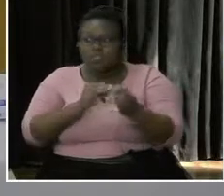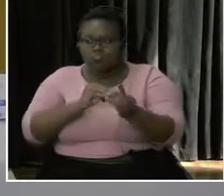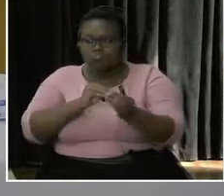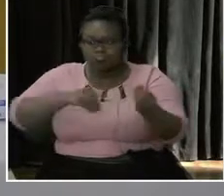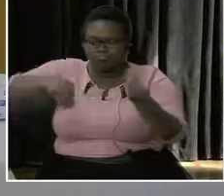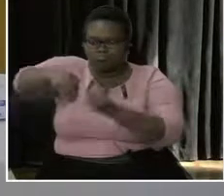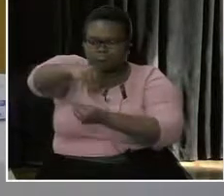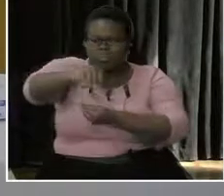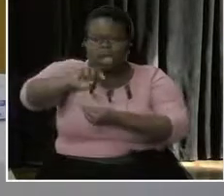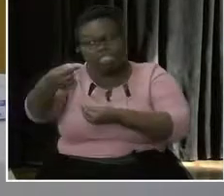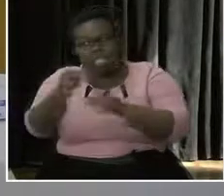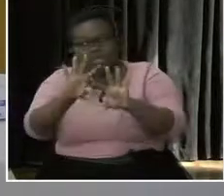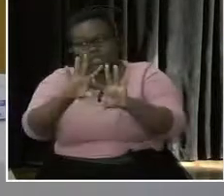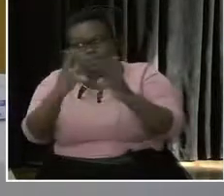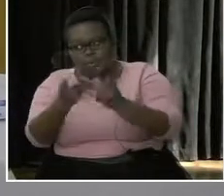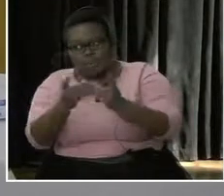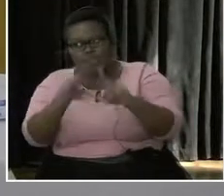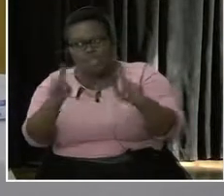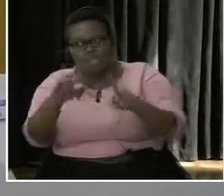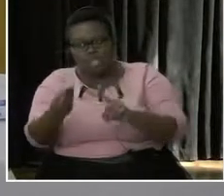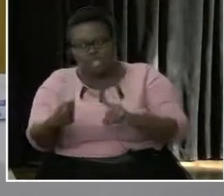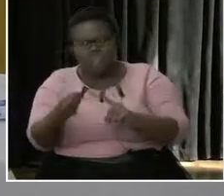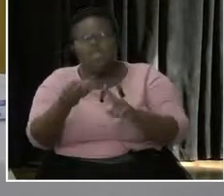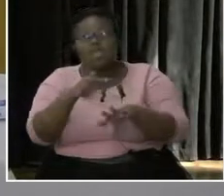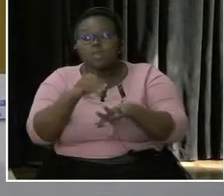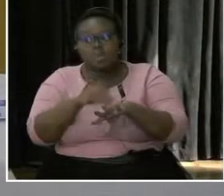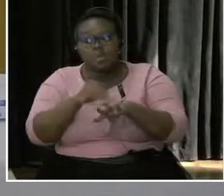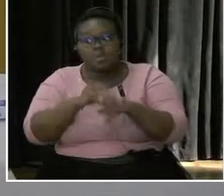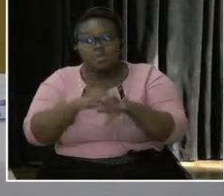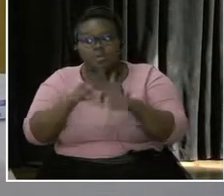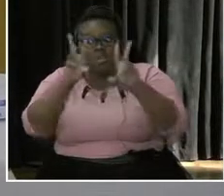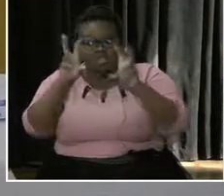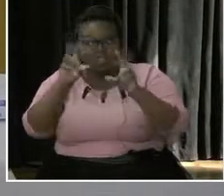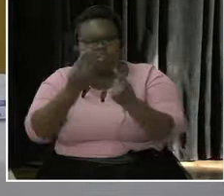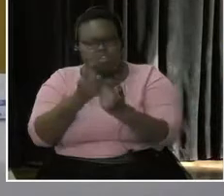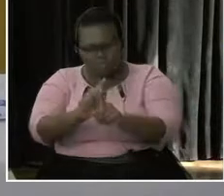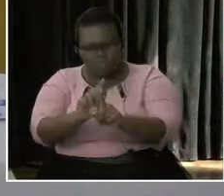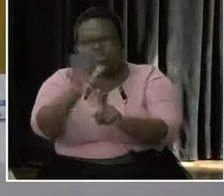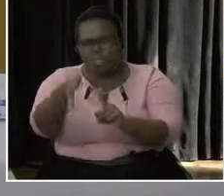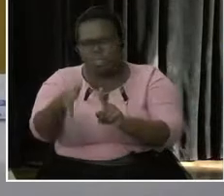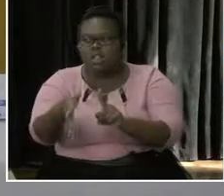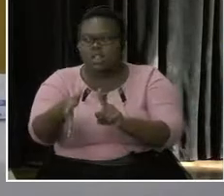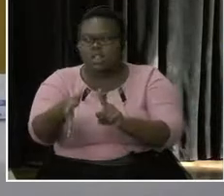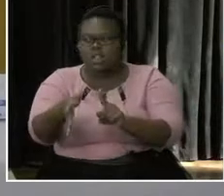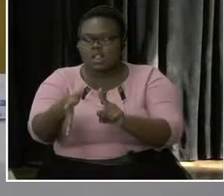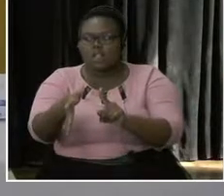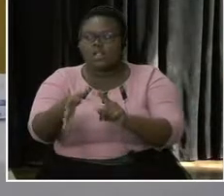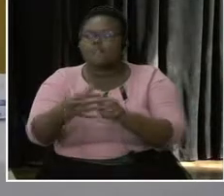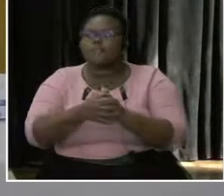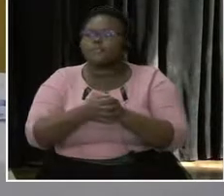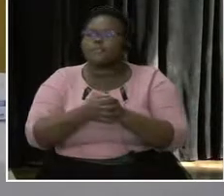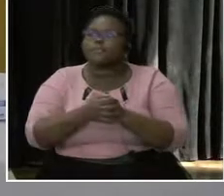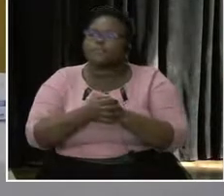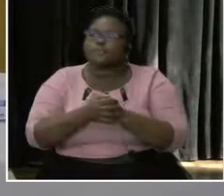but if you have a problem and an issue, it will follow you wherever you go.